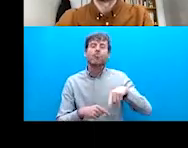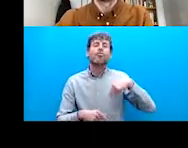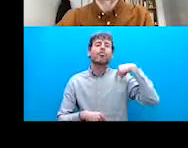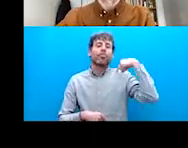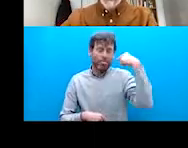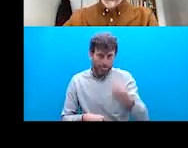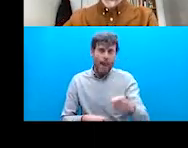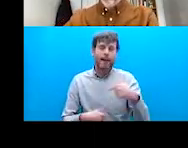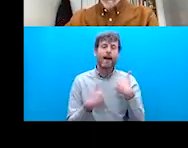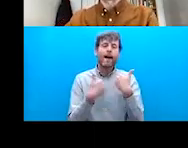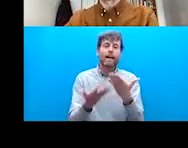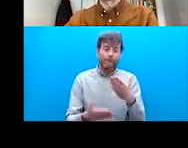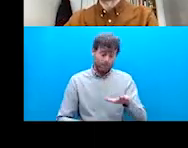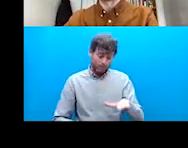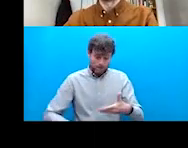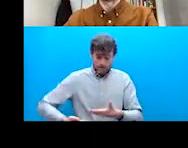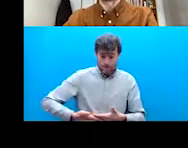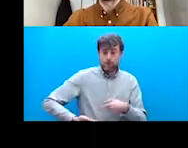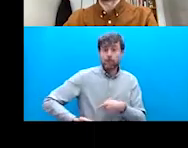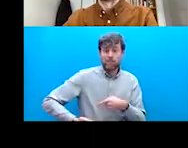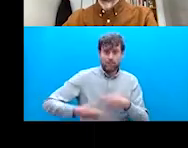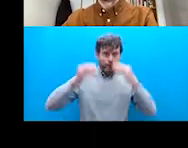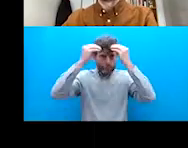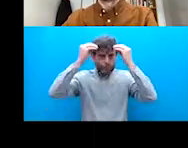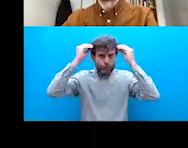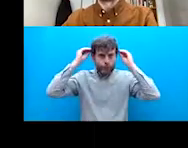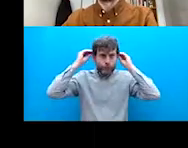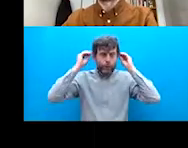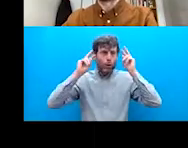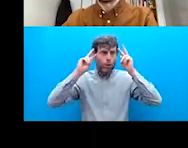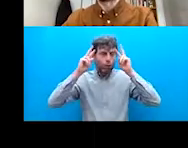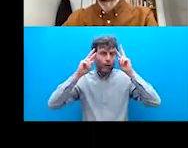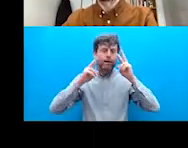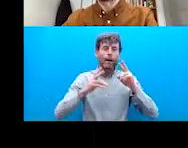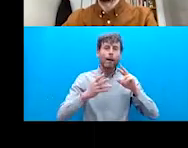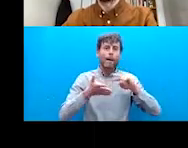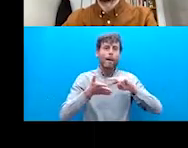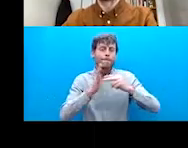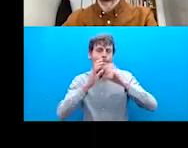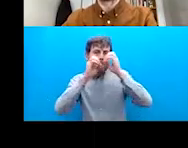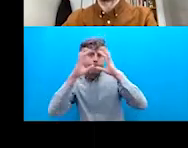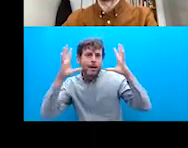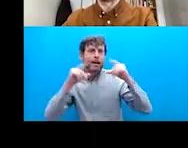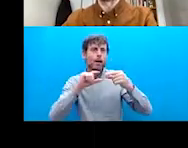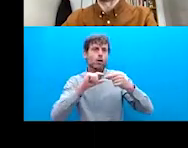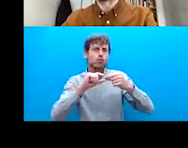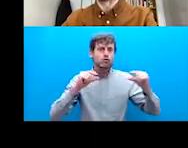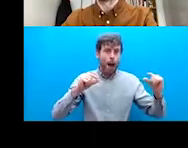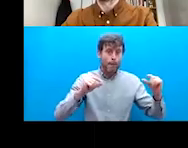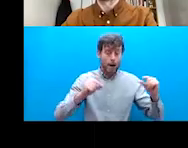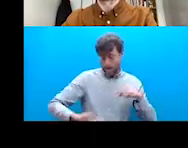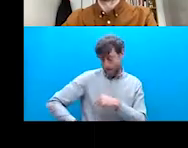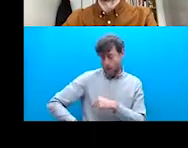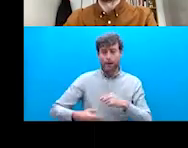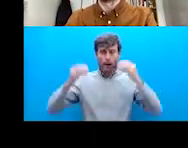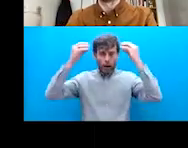evidence of parallel processing of meaning and grammar, presenting preliminary results from an EEG study